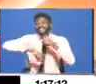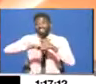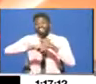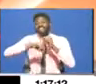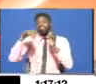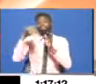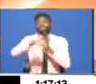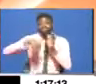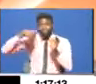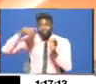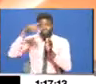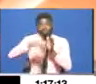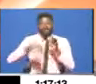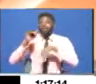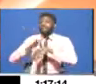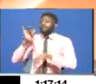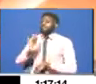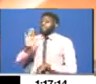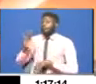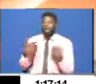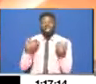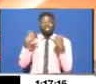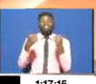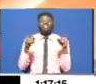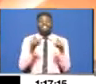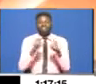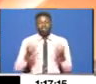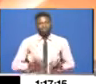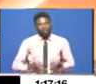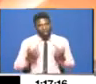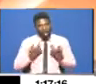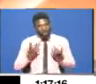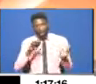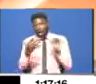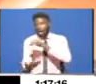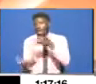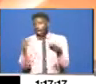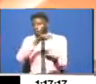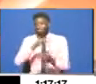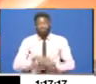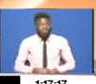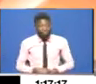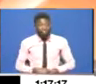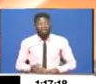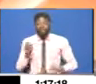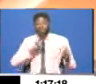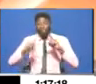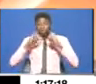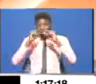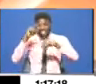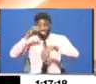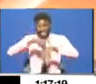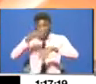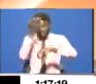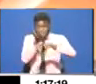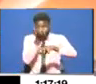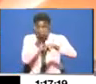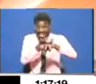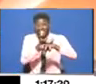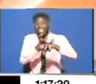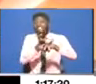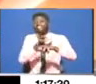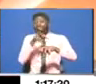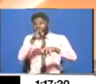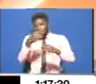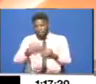say has affected their health and livelihoods. According to the residents, explosives used at a nearby quarry have caused